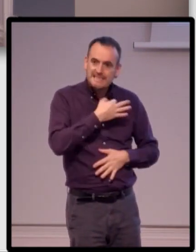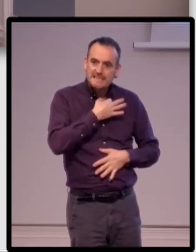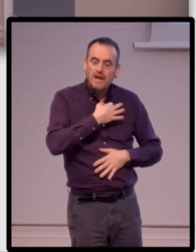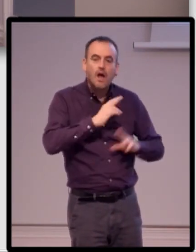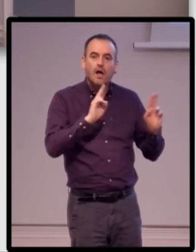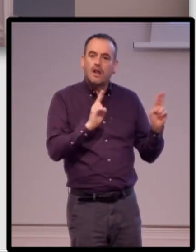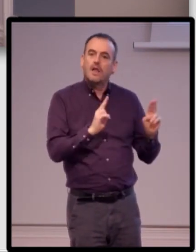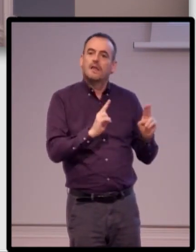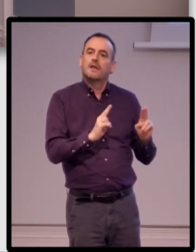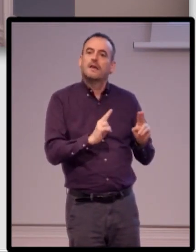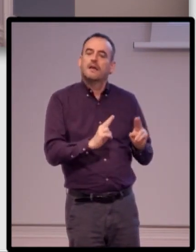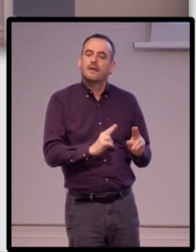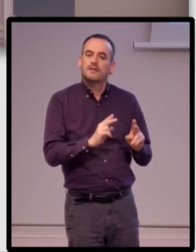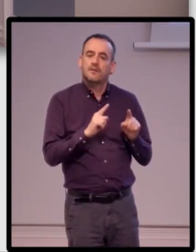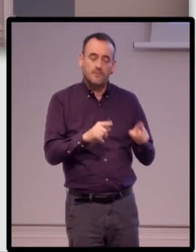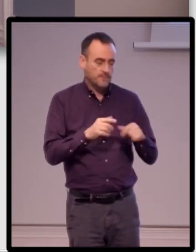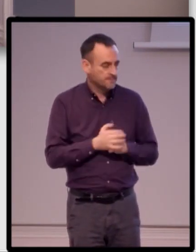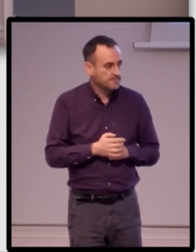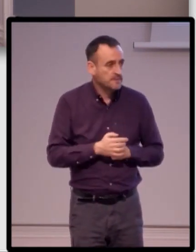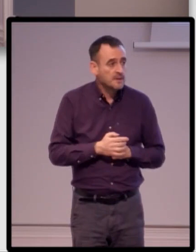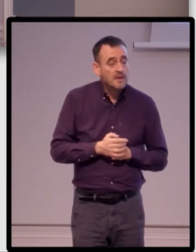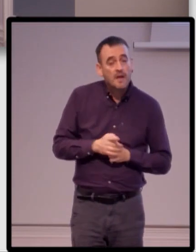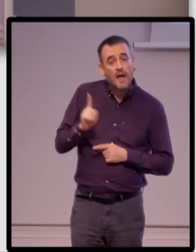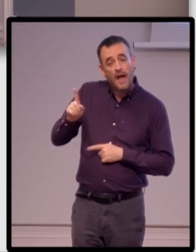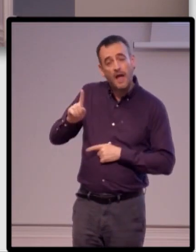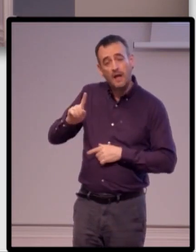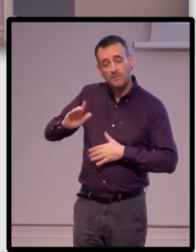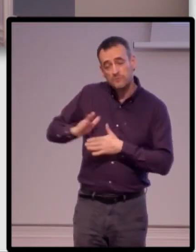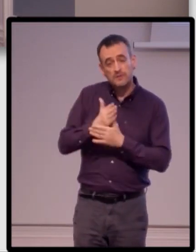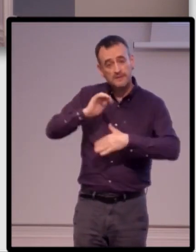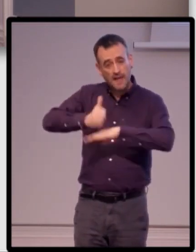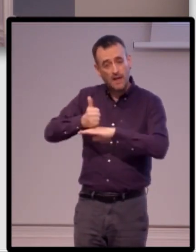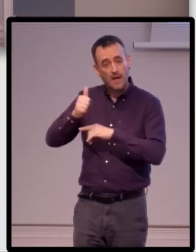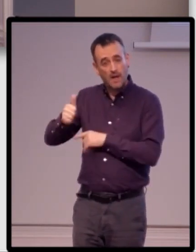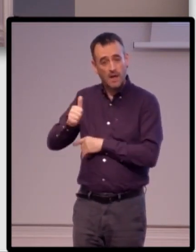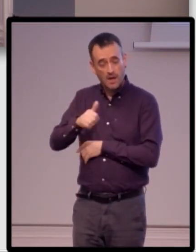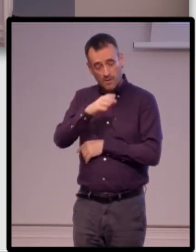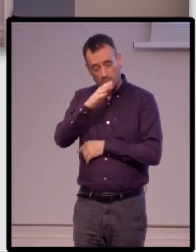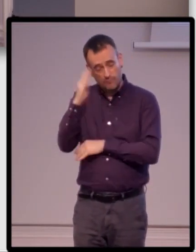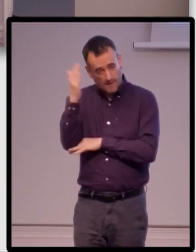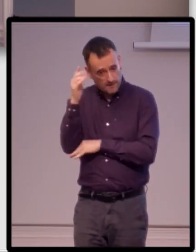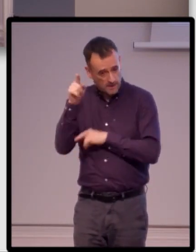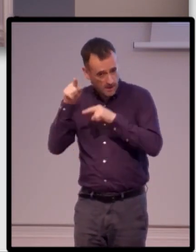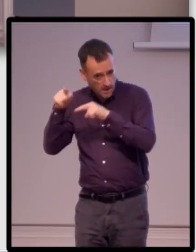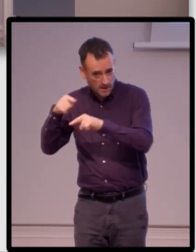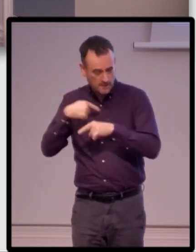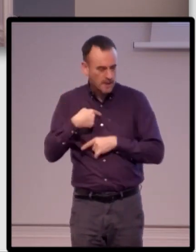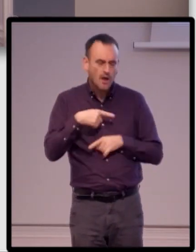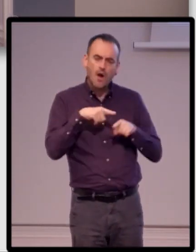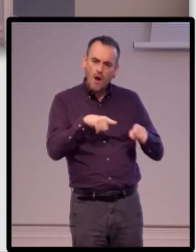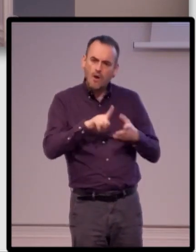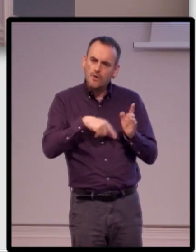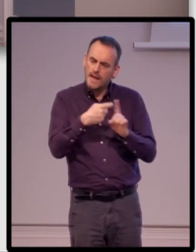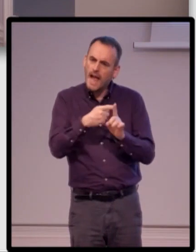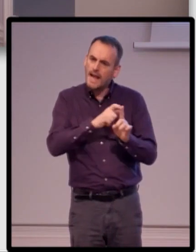cancer treatment. Founder member Professor Sir Alan Craft could reassure parents, we're part of the UK CCSG. Wherever you go